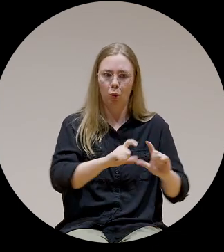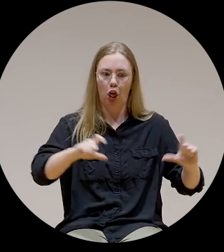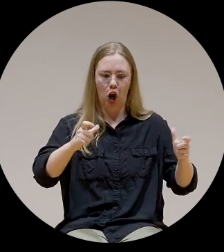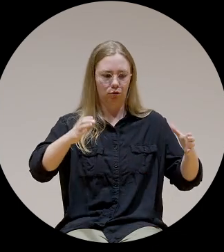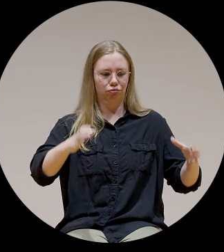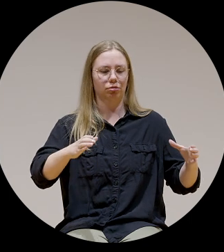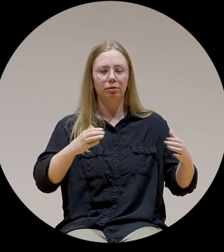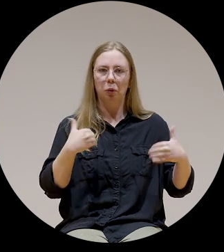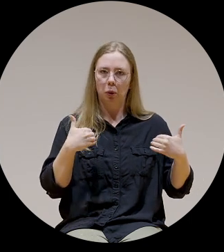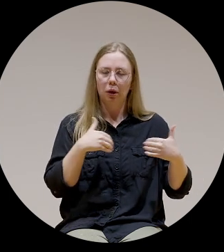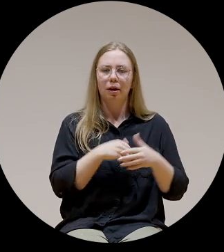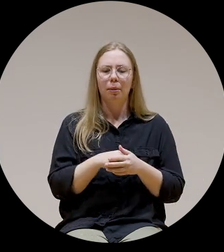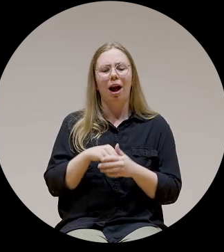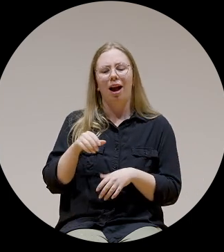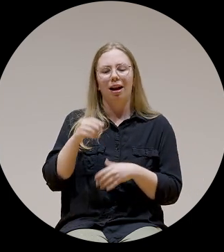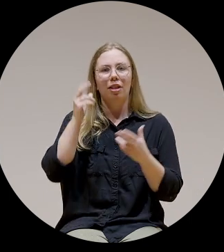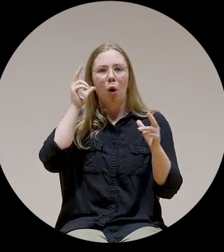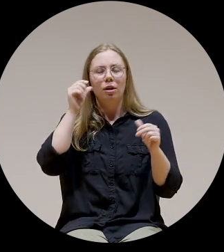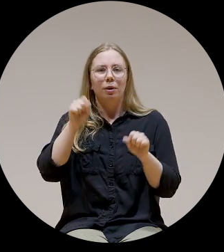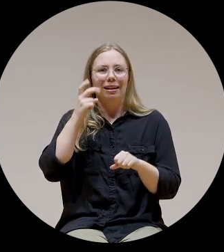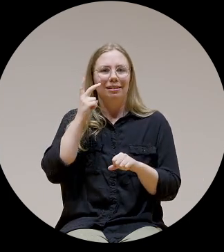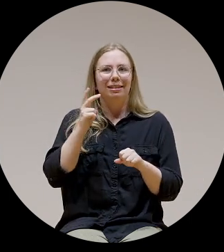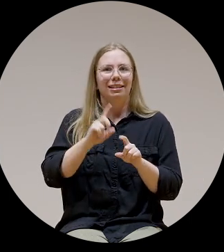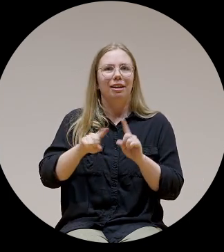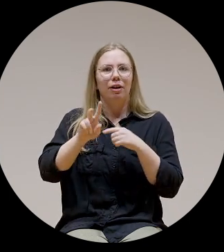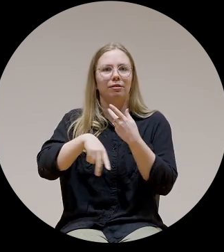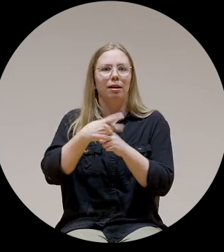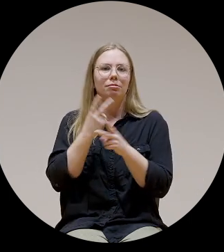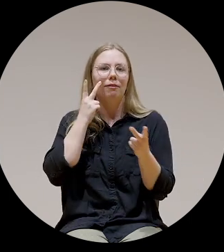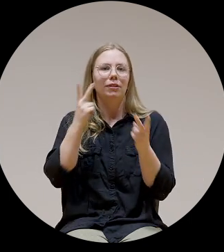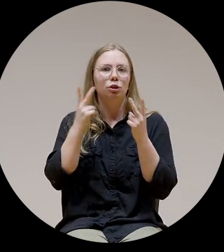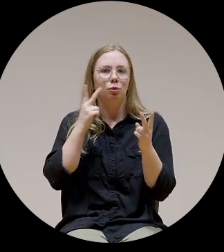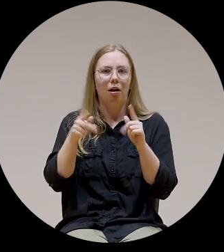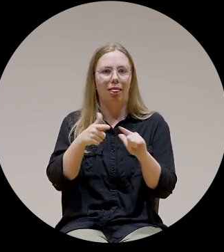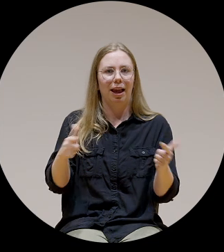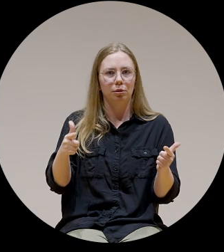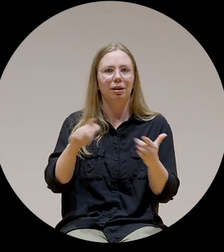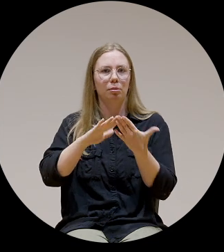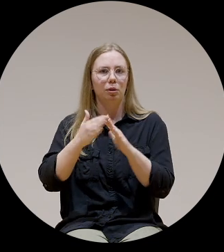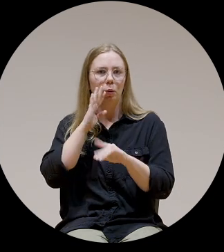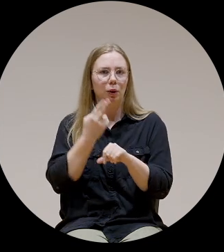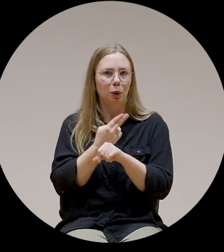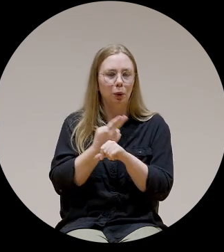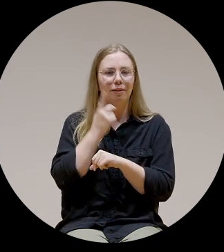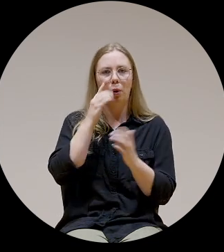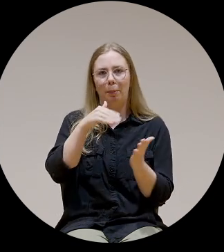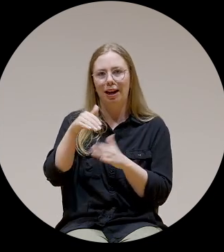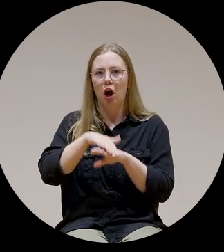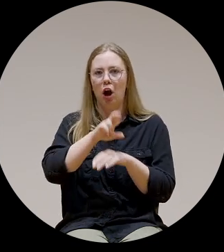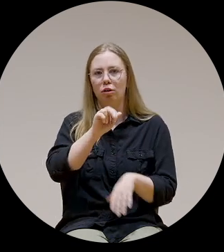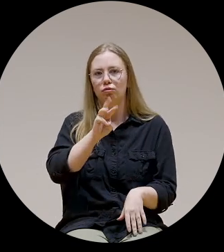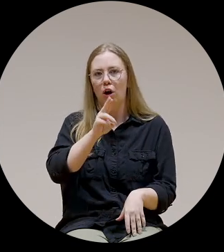but you can see the types of visual language that is used among communities who have created painted rawhide, or